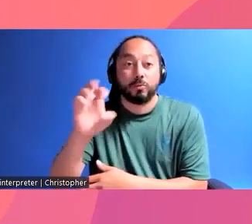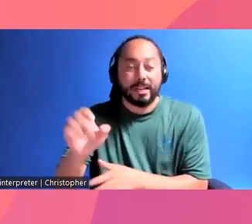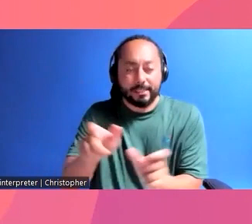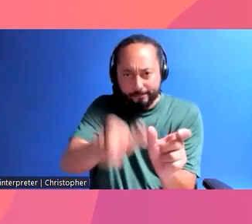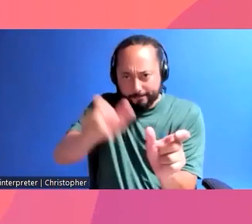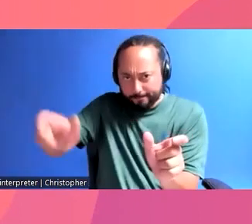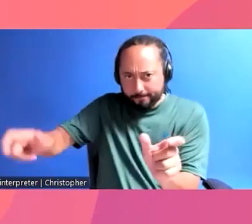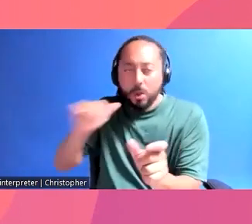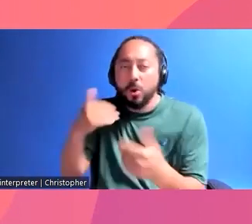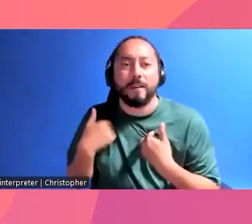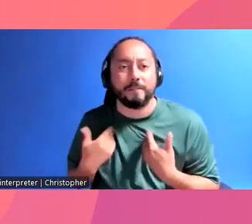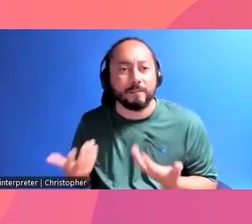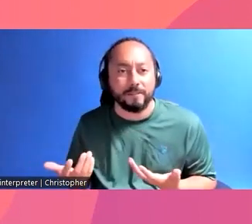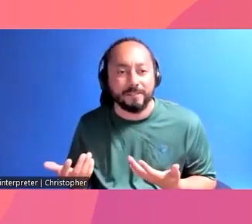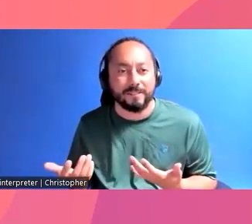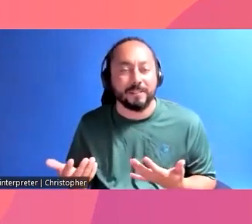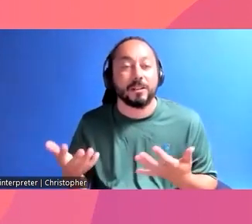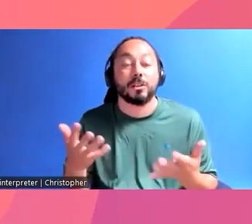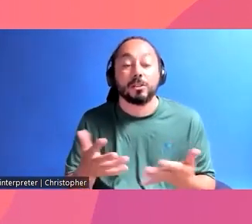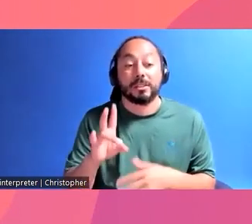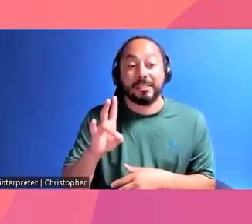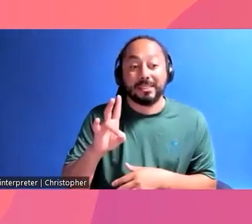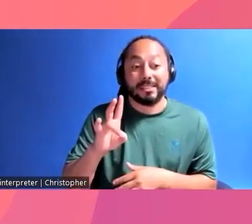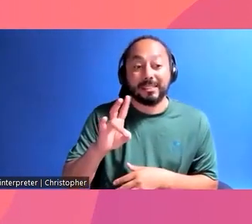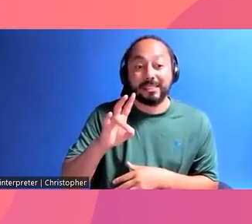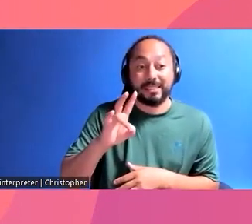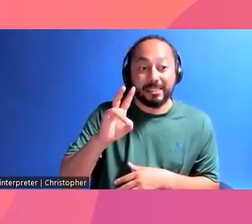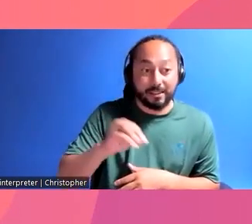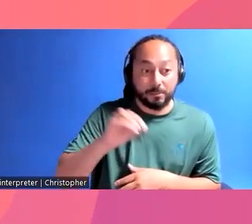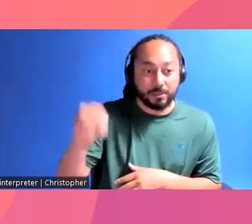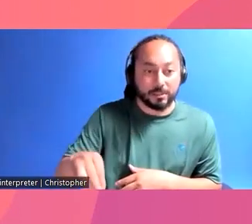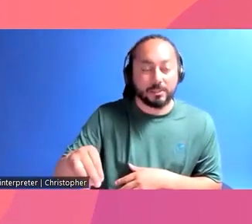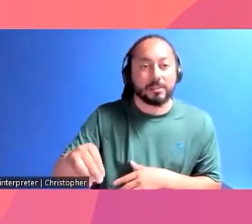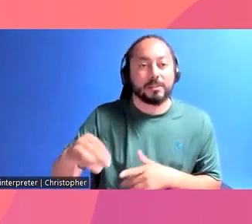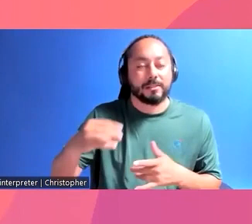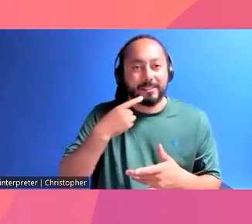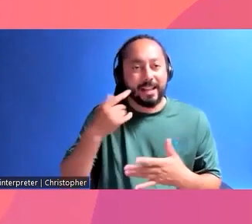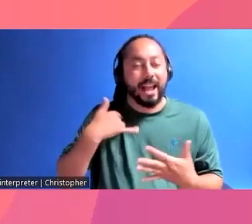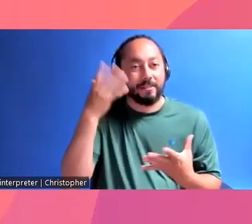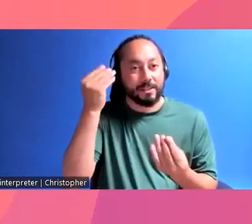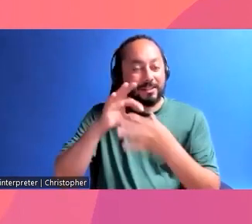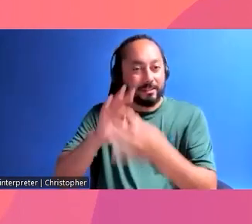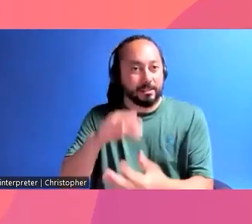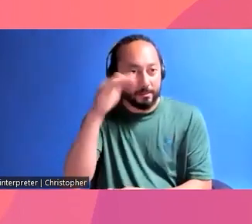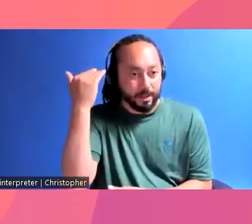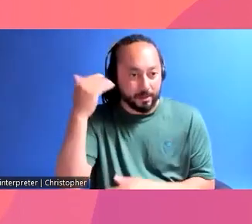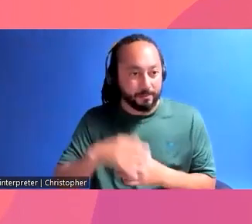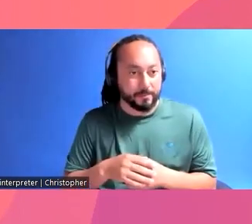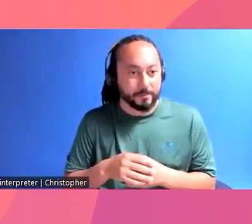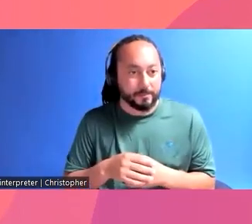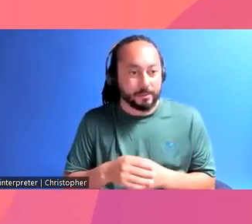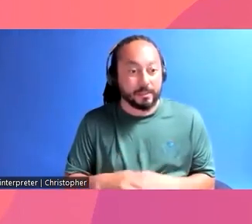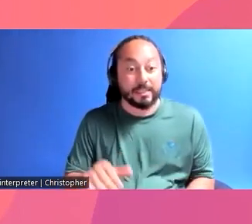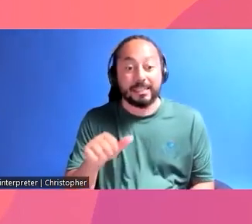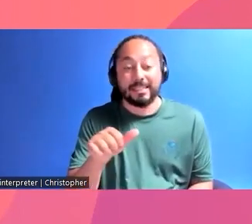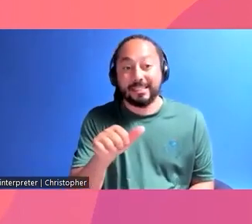And a total of 7 studies reported data specifically for Black participants. 10 studies provided an